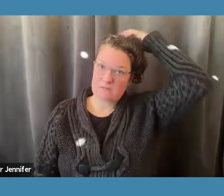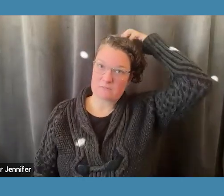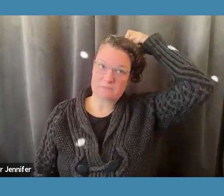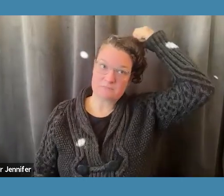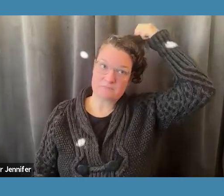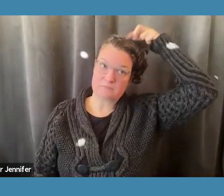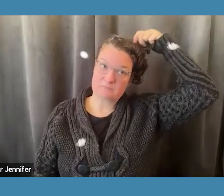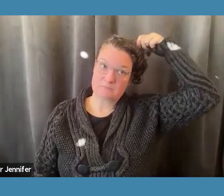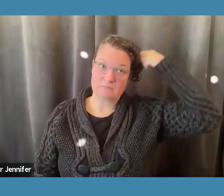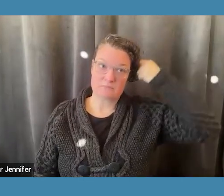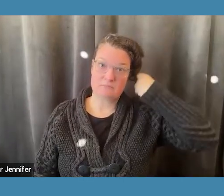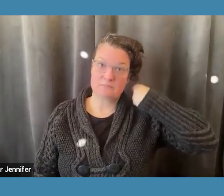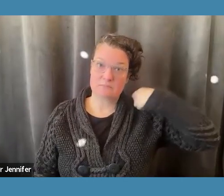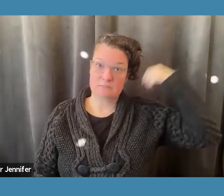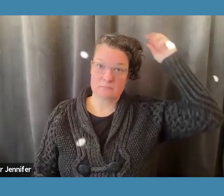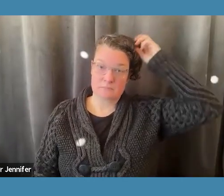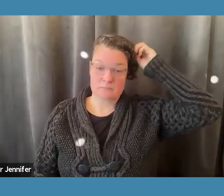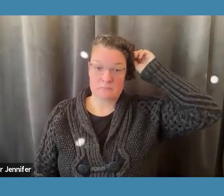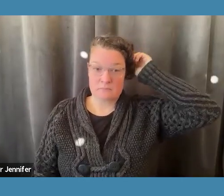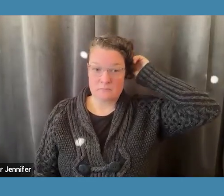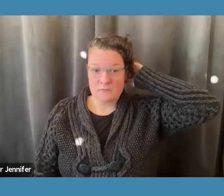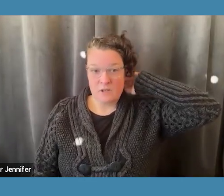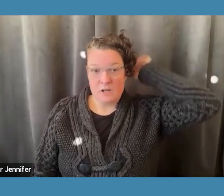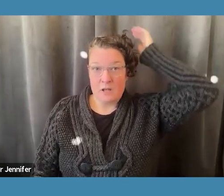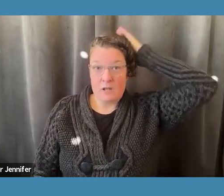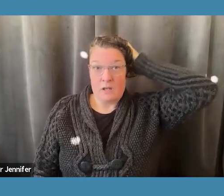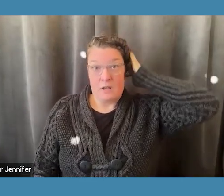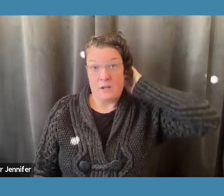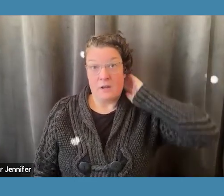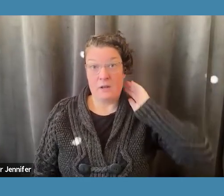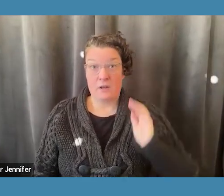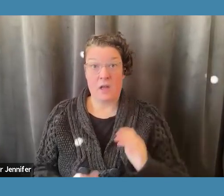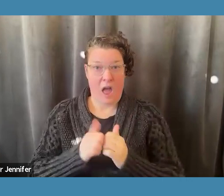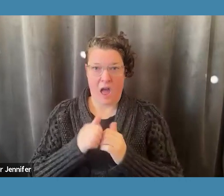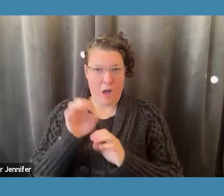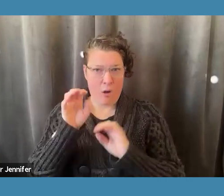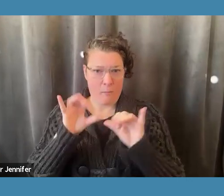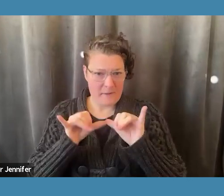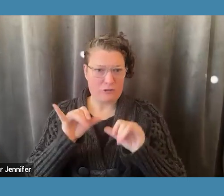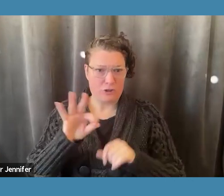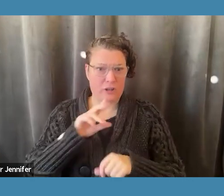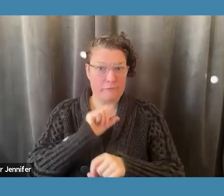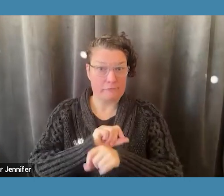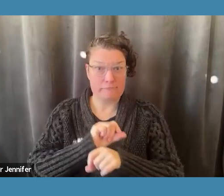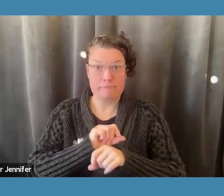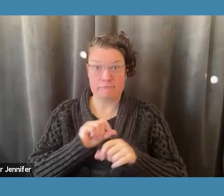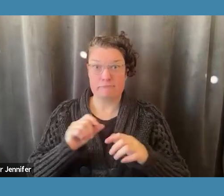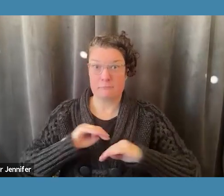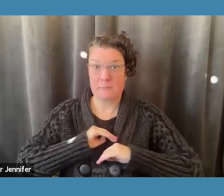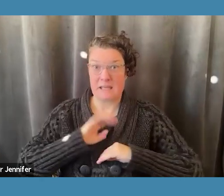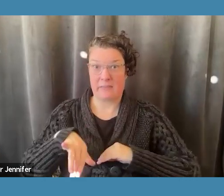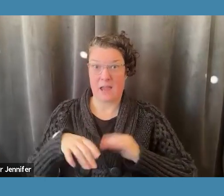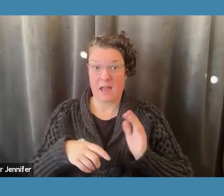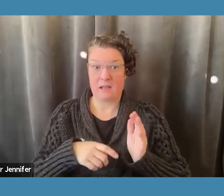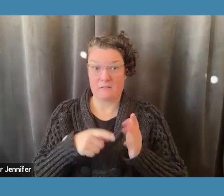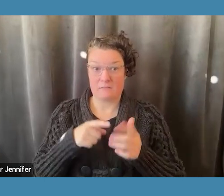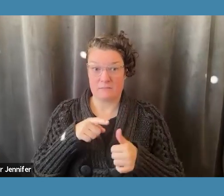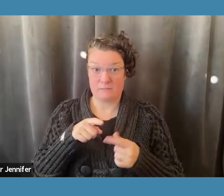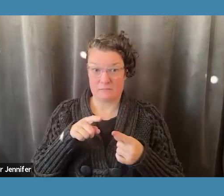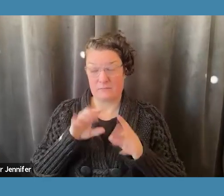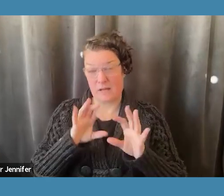So the relevant criteria for category 1 that they're going to look at